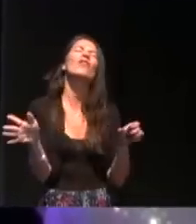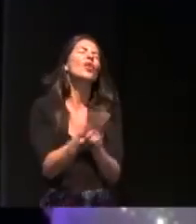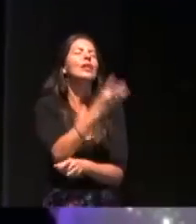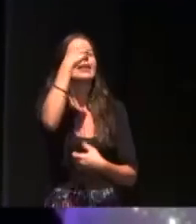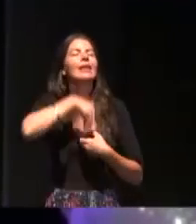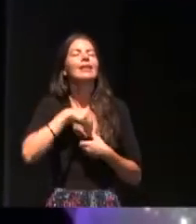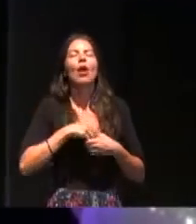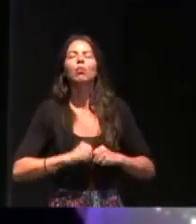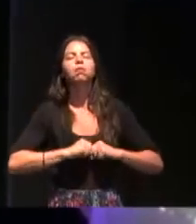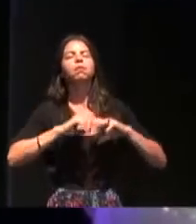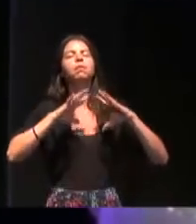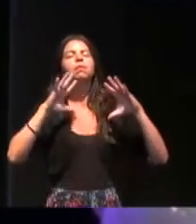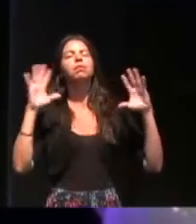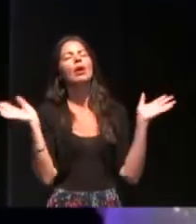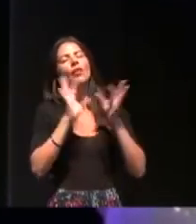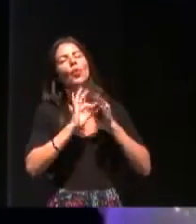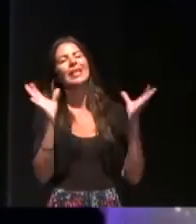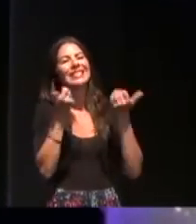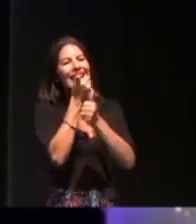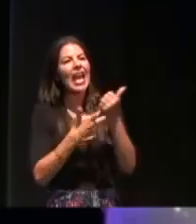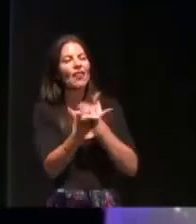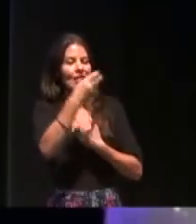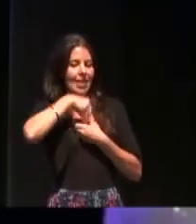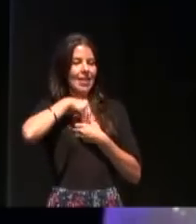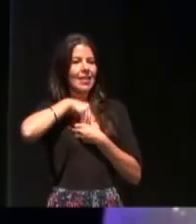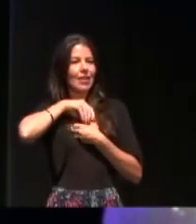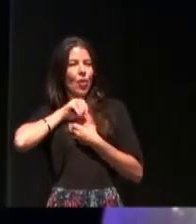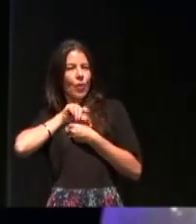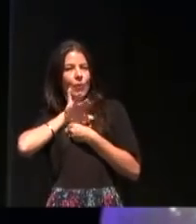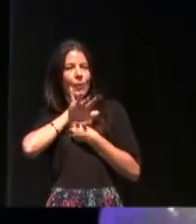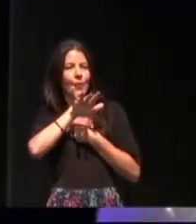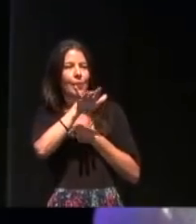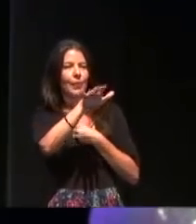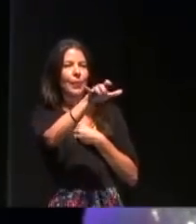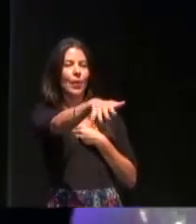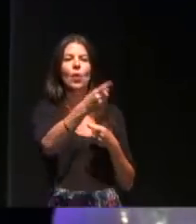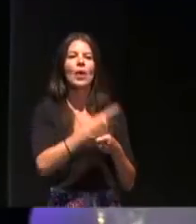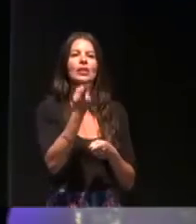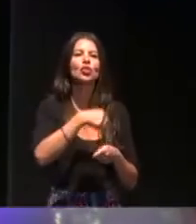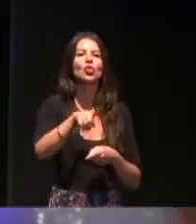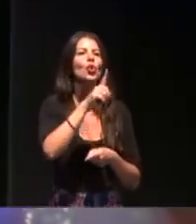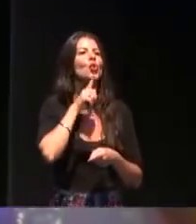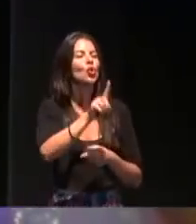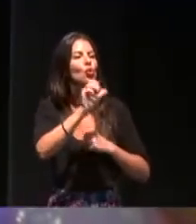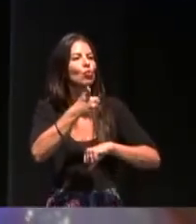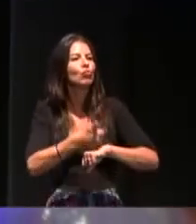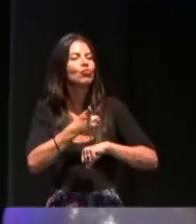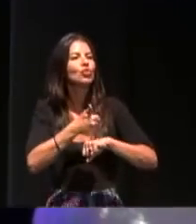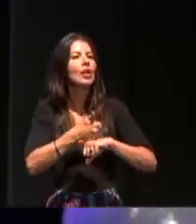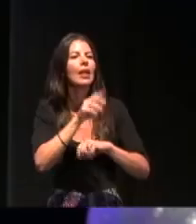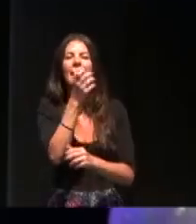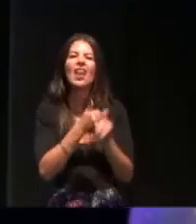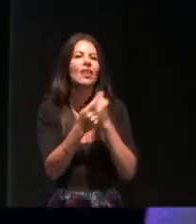implosion of the releasing of everything that's in here. And so you frame what